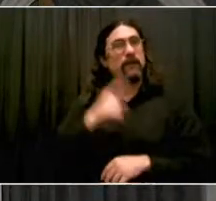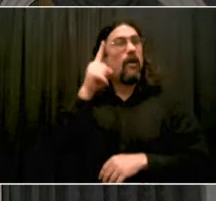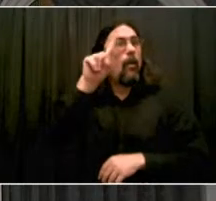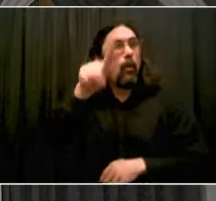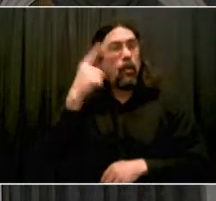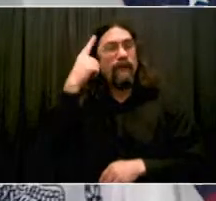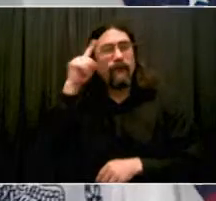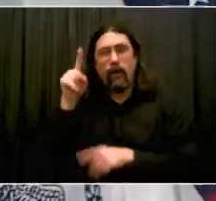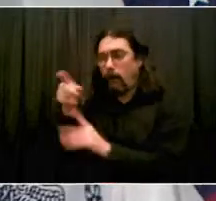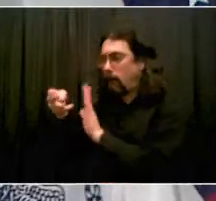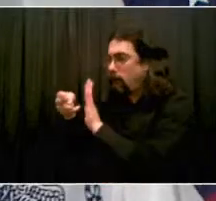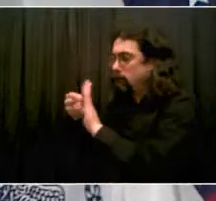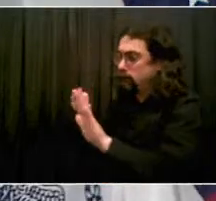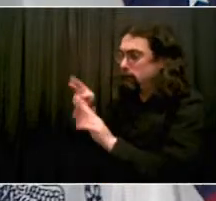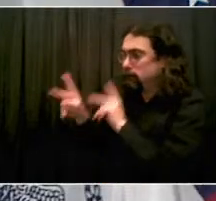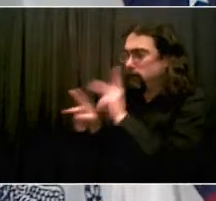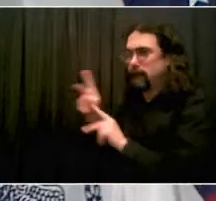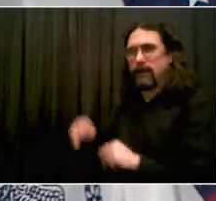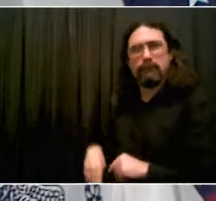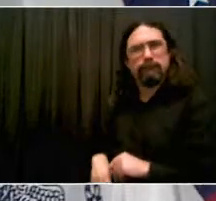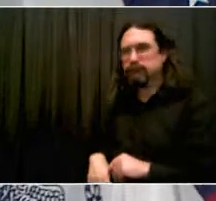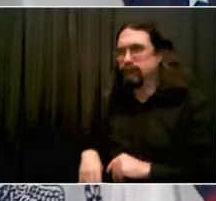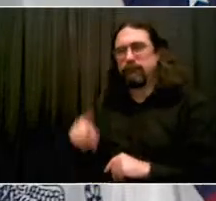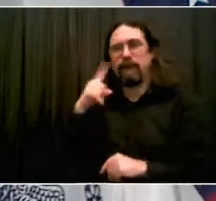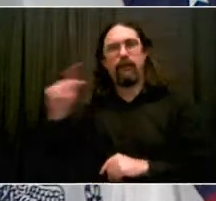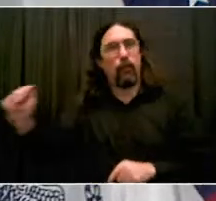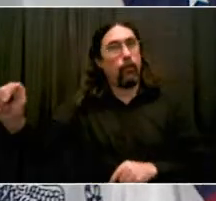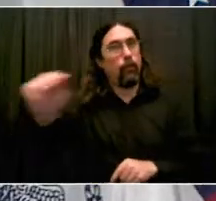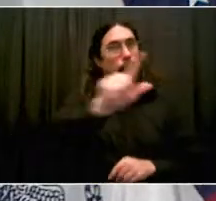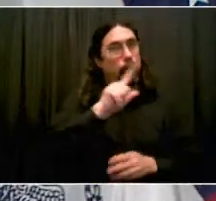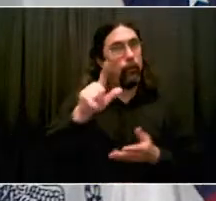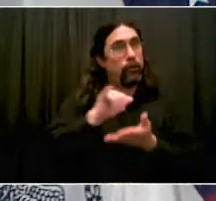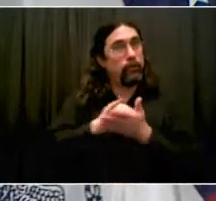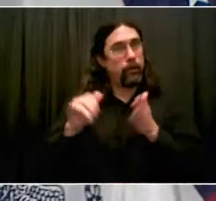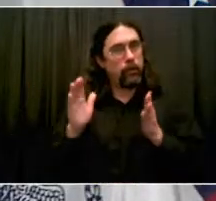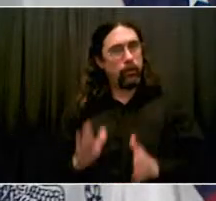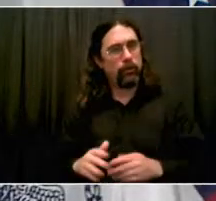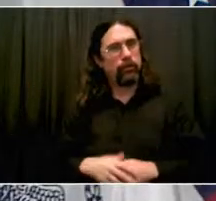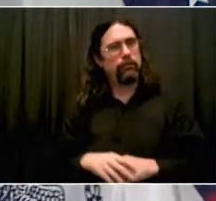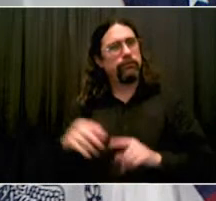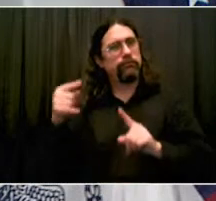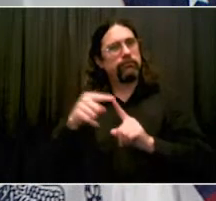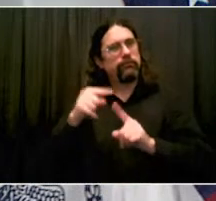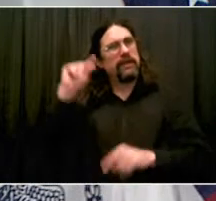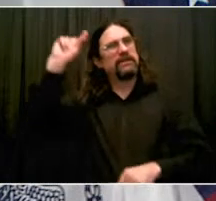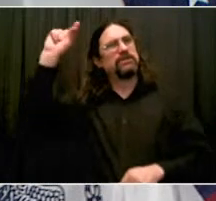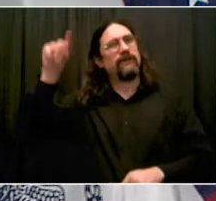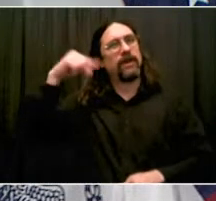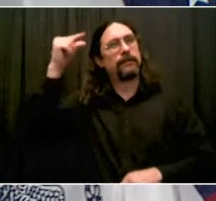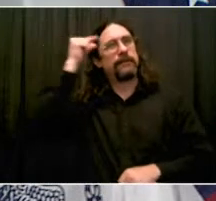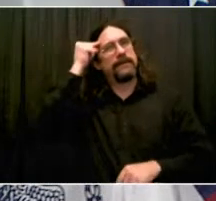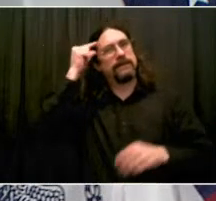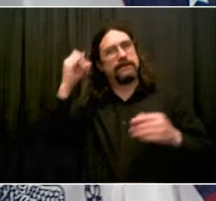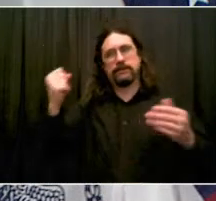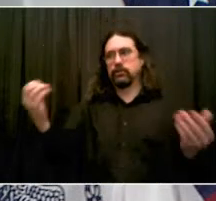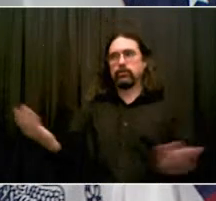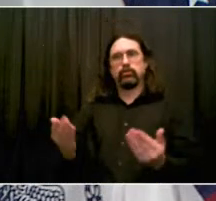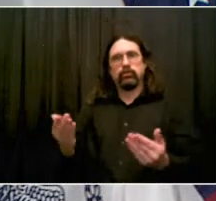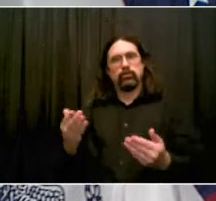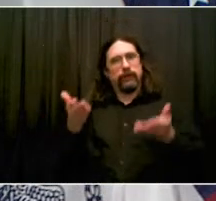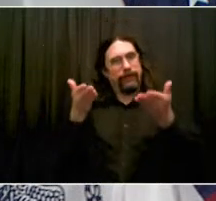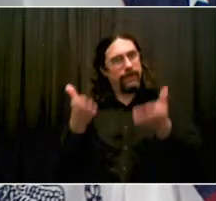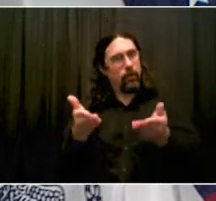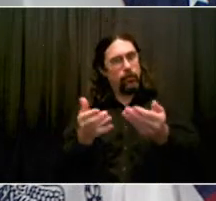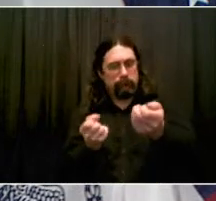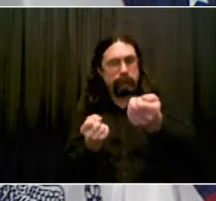Thank you so much, Shirlane. And you can hear the passion in Shirlane's voice, the